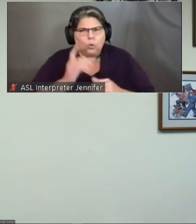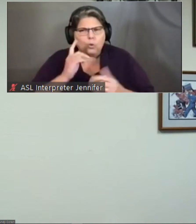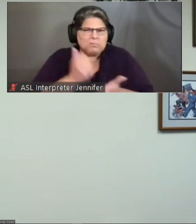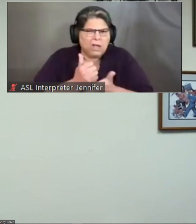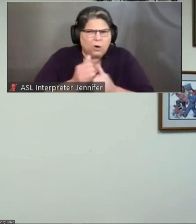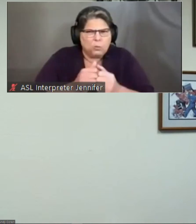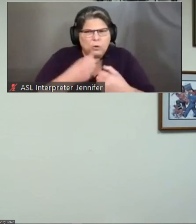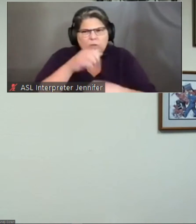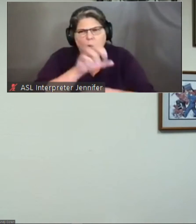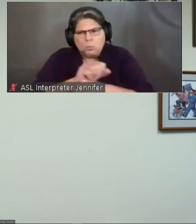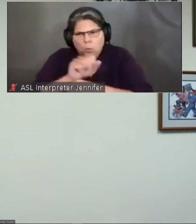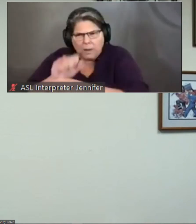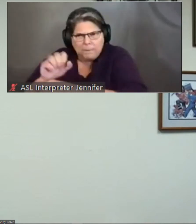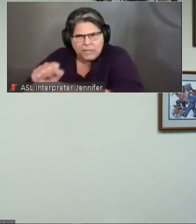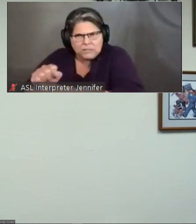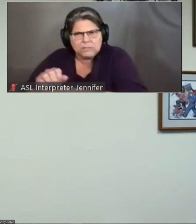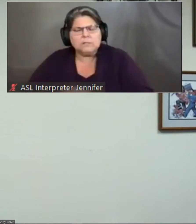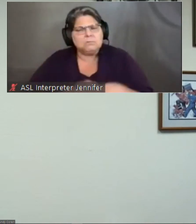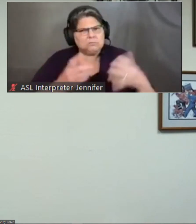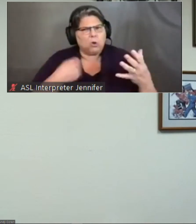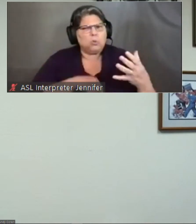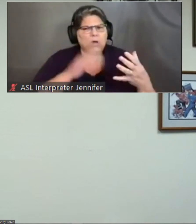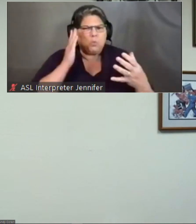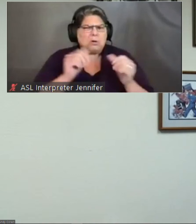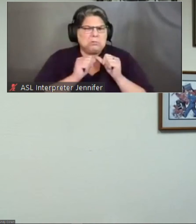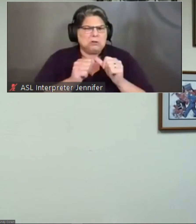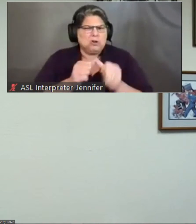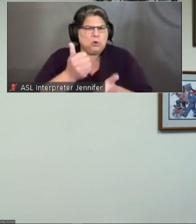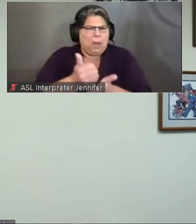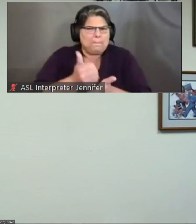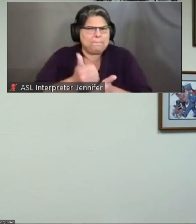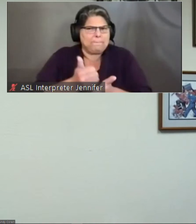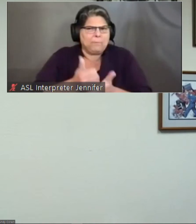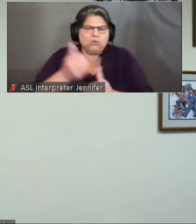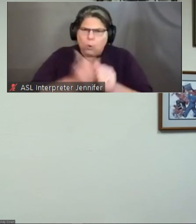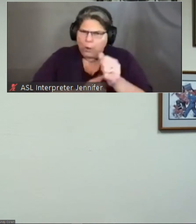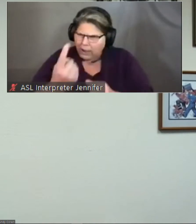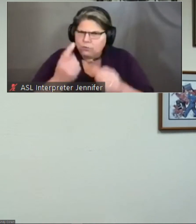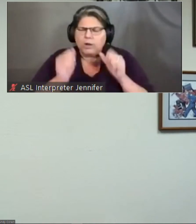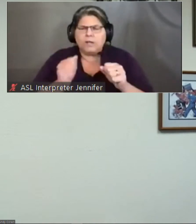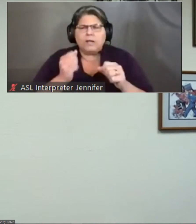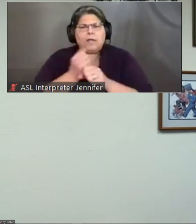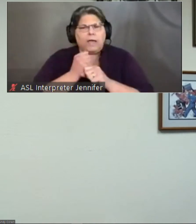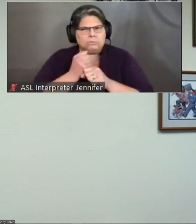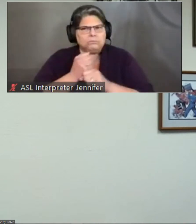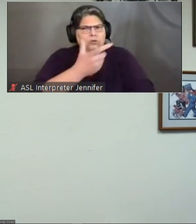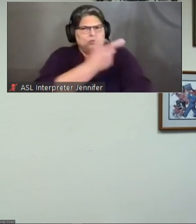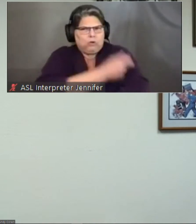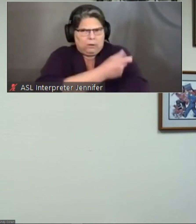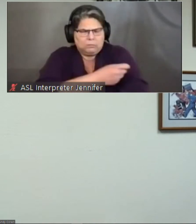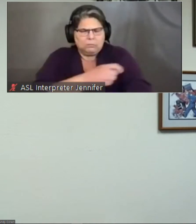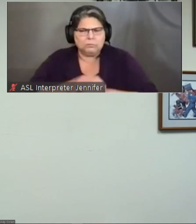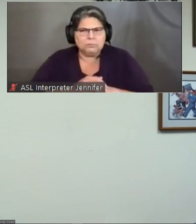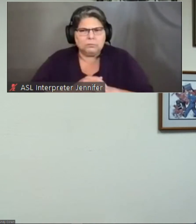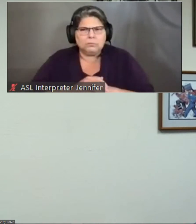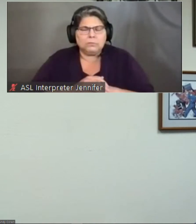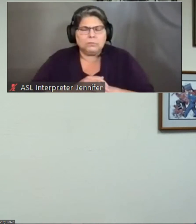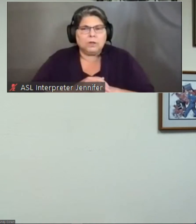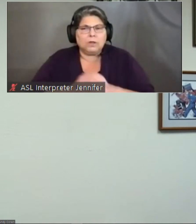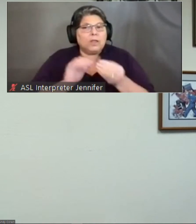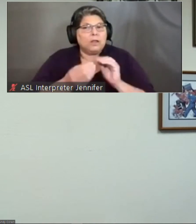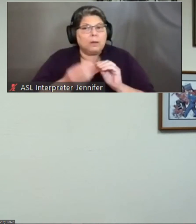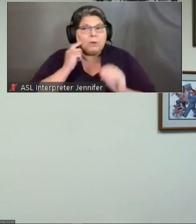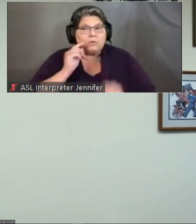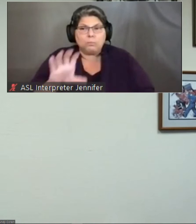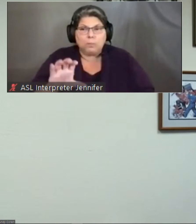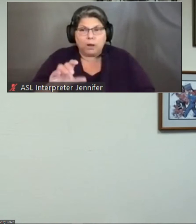appointments, and we plan to keep that up so everybody can be helped. The number for My Turn